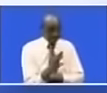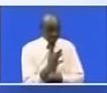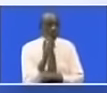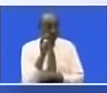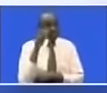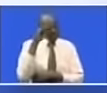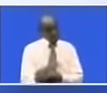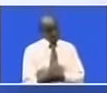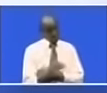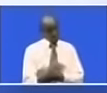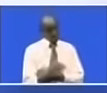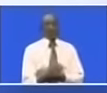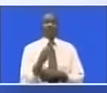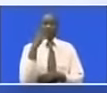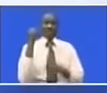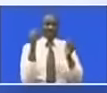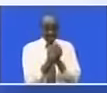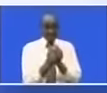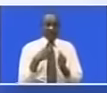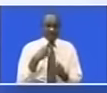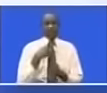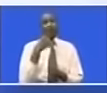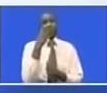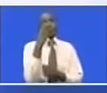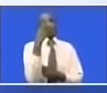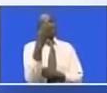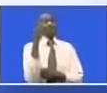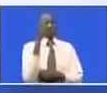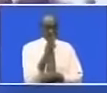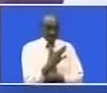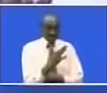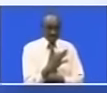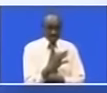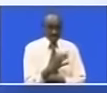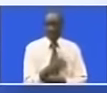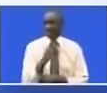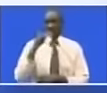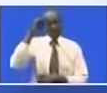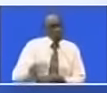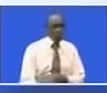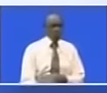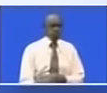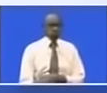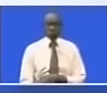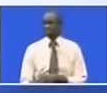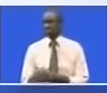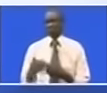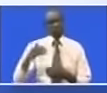see, it went down. Mm-hmm. And then in 2010, we had 43% voter turnout. That's a significant drop over the